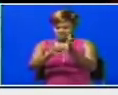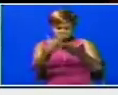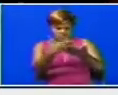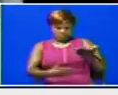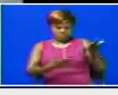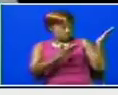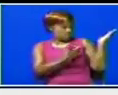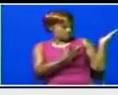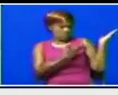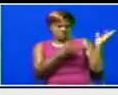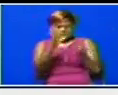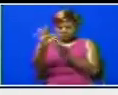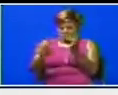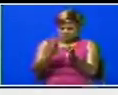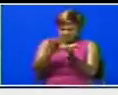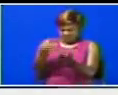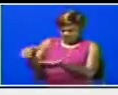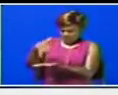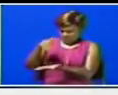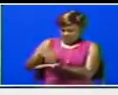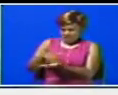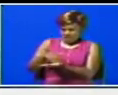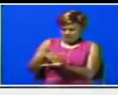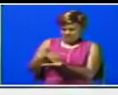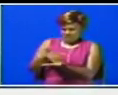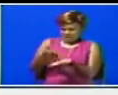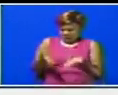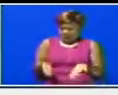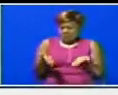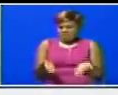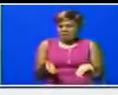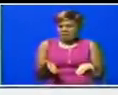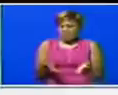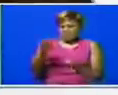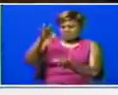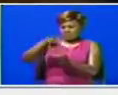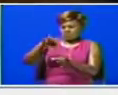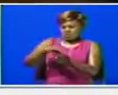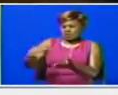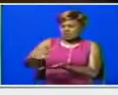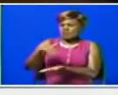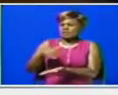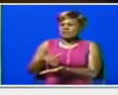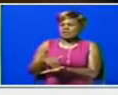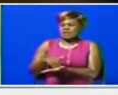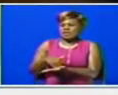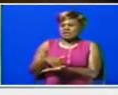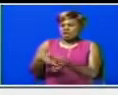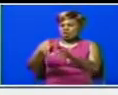for specific polling station, Daraja Mbili Market polling station, stream